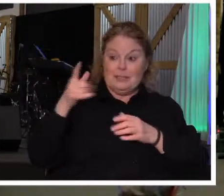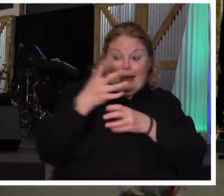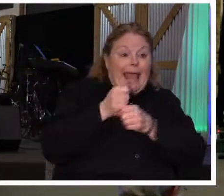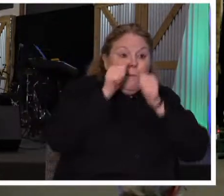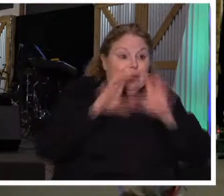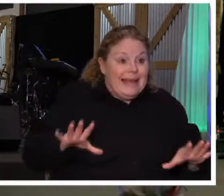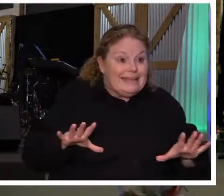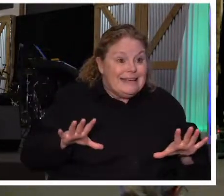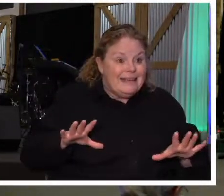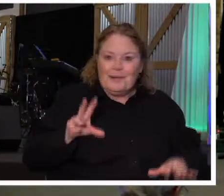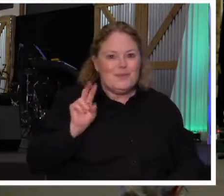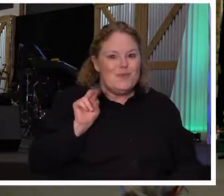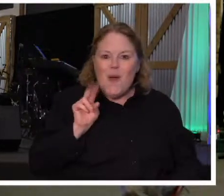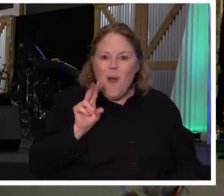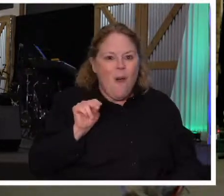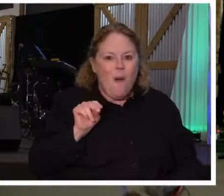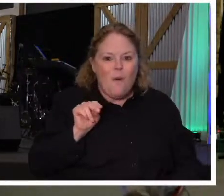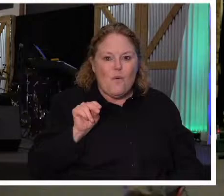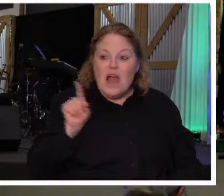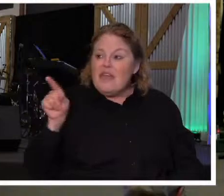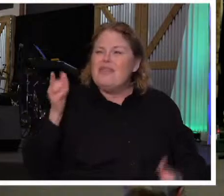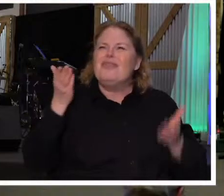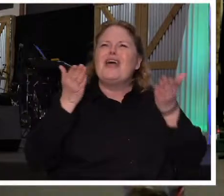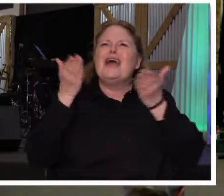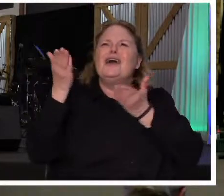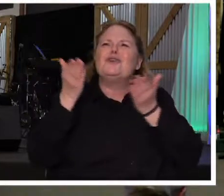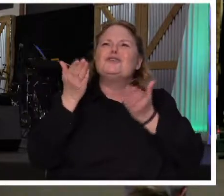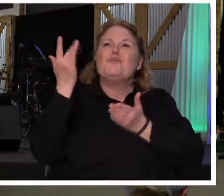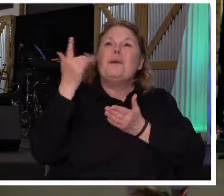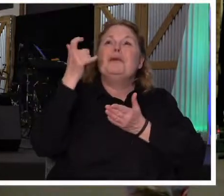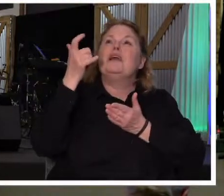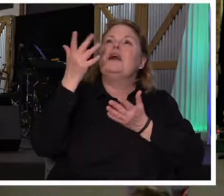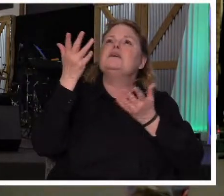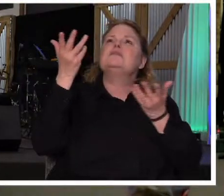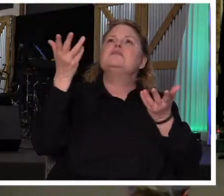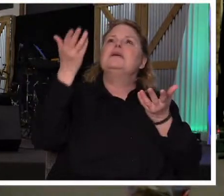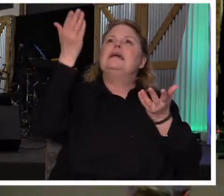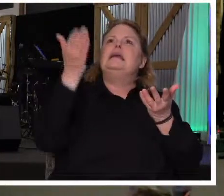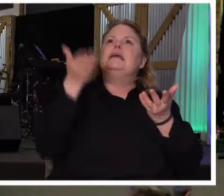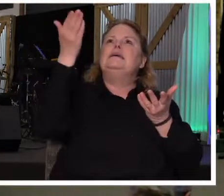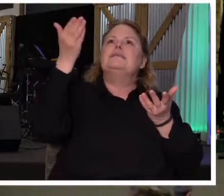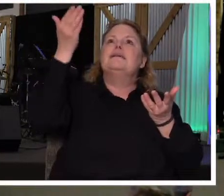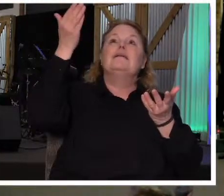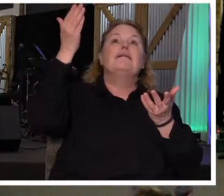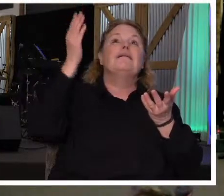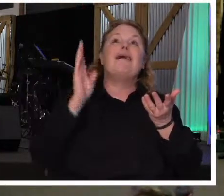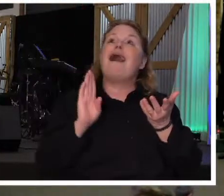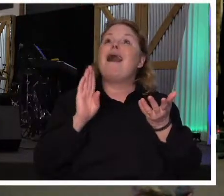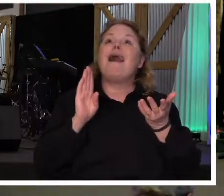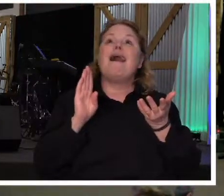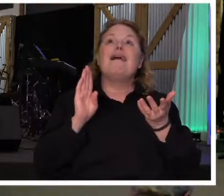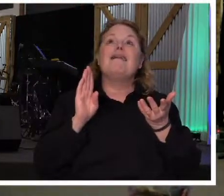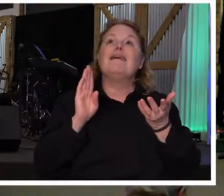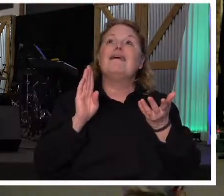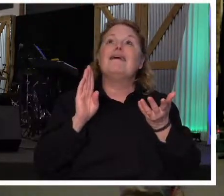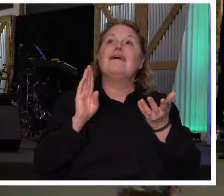analysis. They are serving him just because he is due with